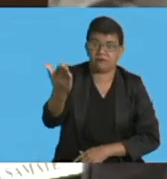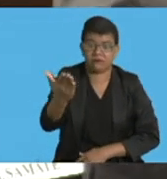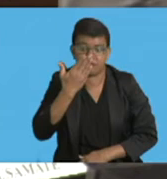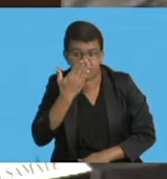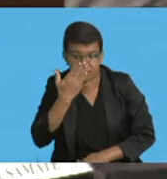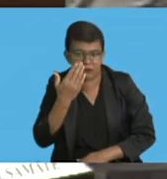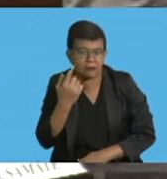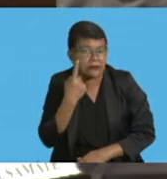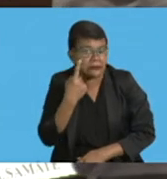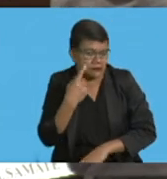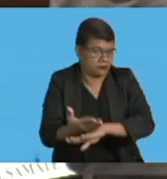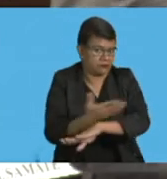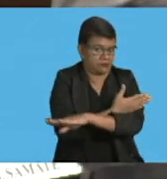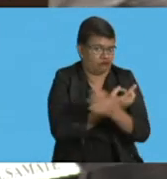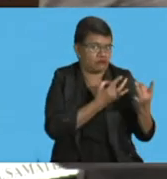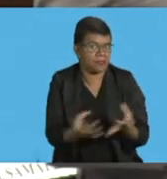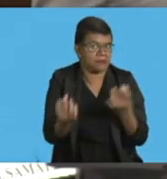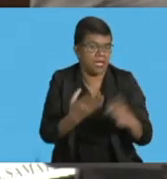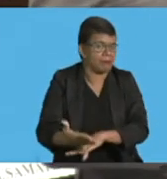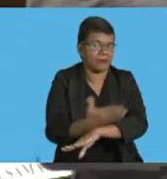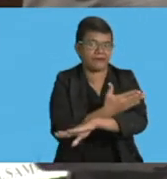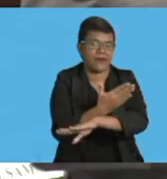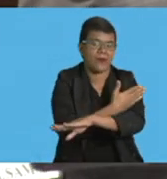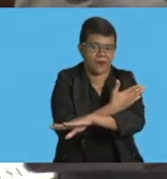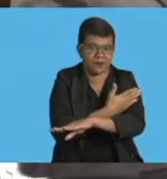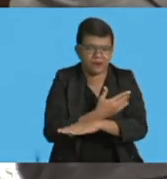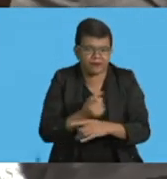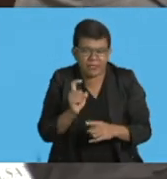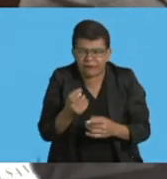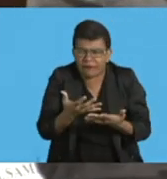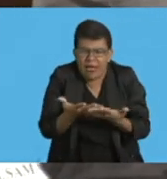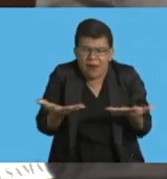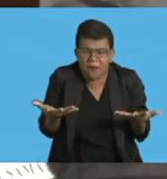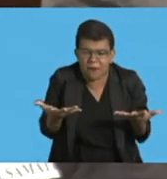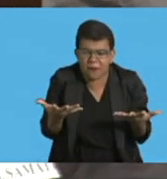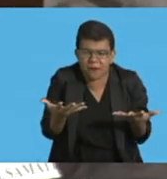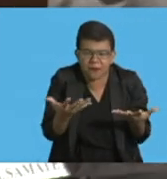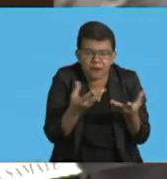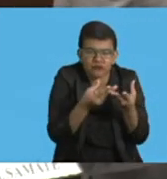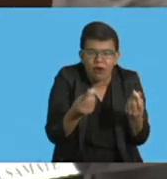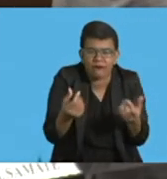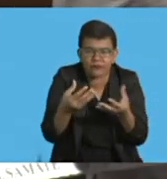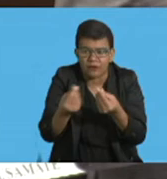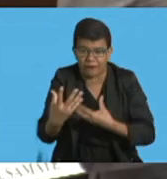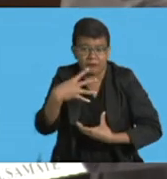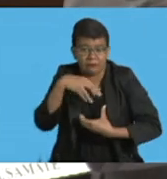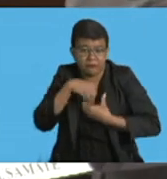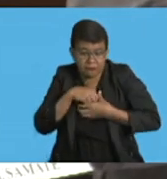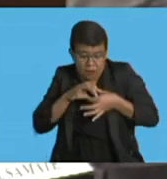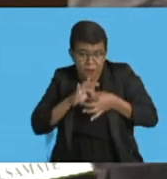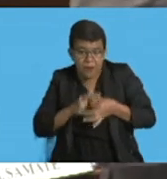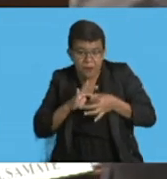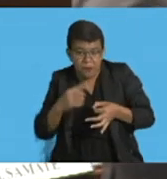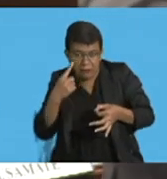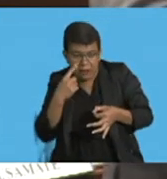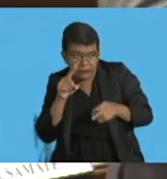be positive as to how we can, as a local economy, be able to, or domestically, need to be able to take advantage